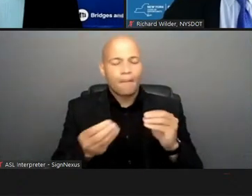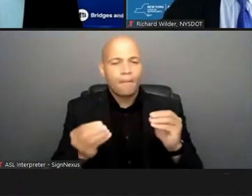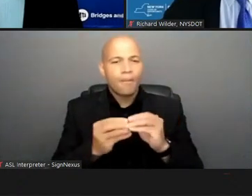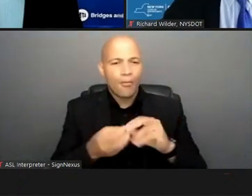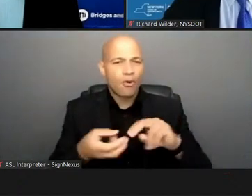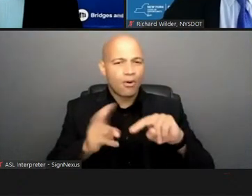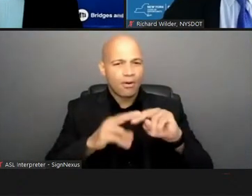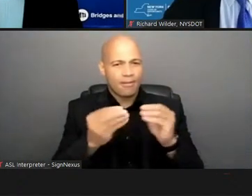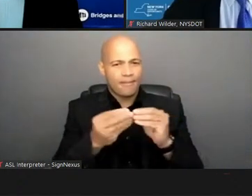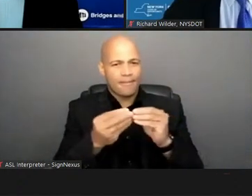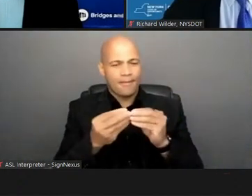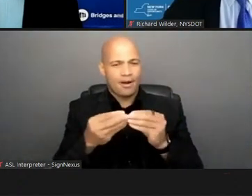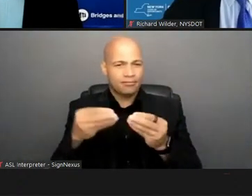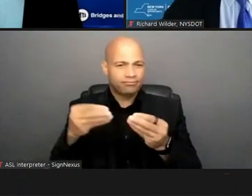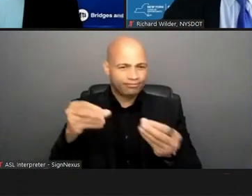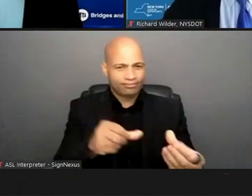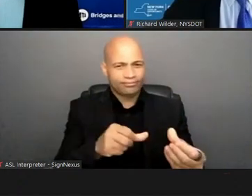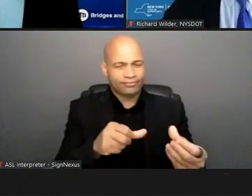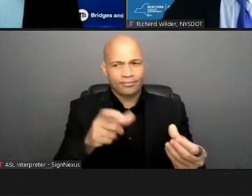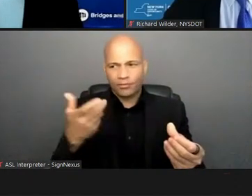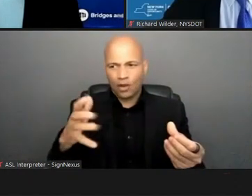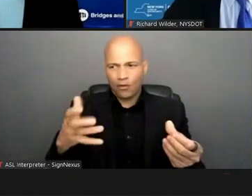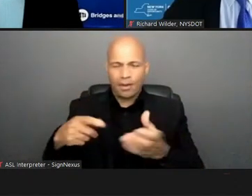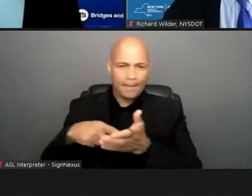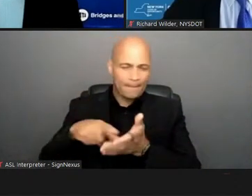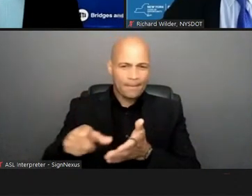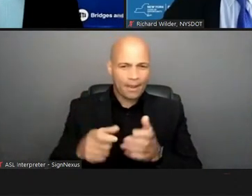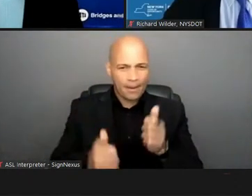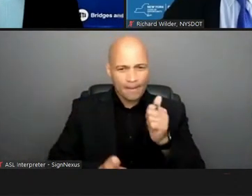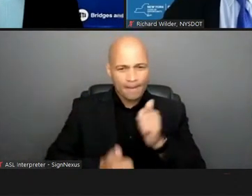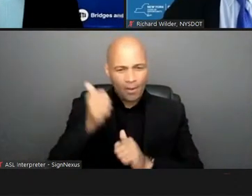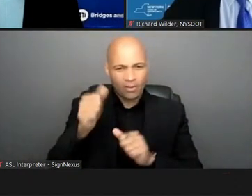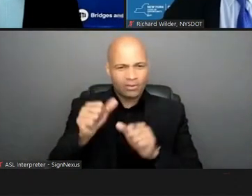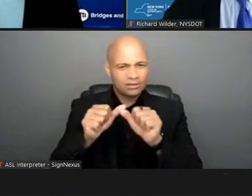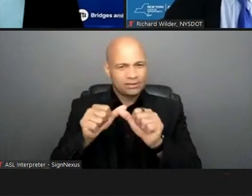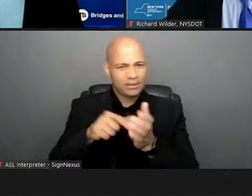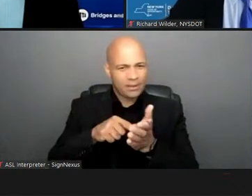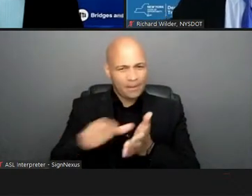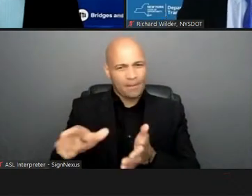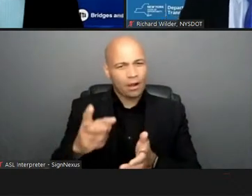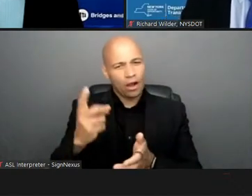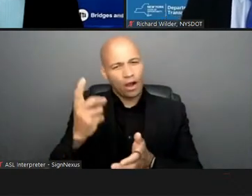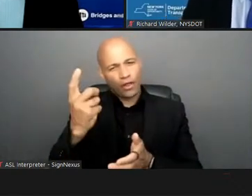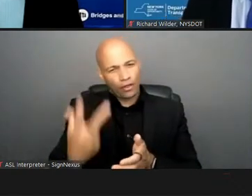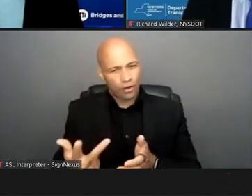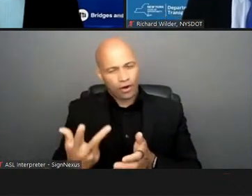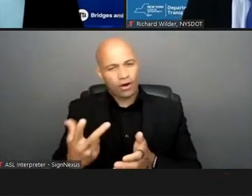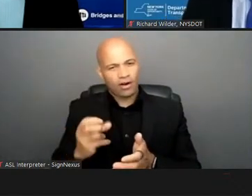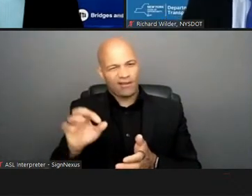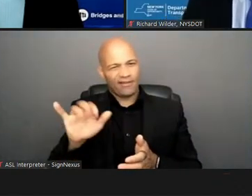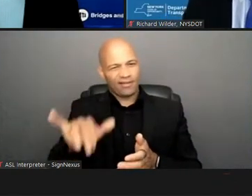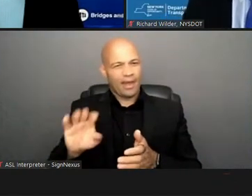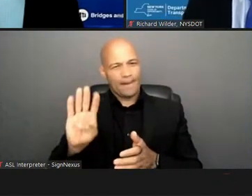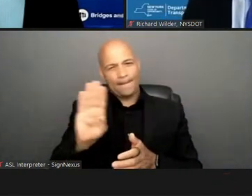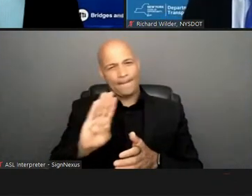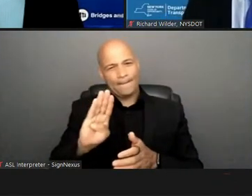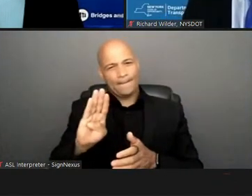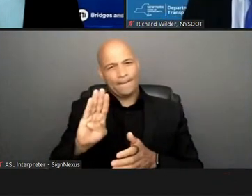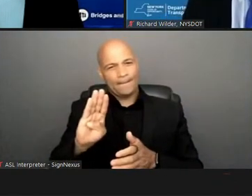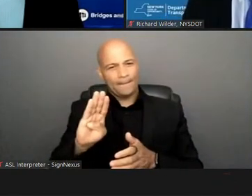paid the most and those who would otherwise continue to pay a third of the billion dollars you're trying to raise here